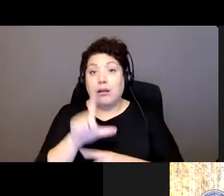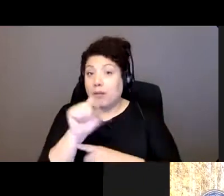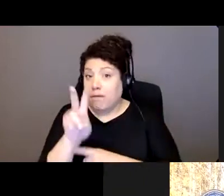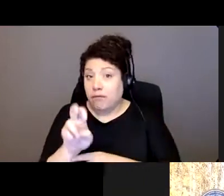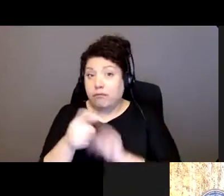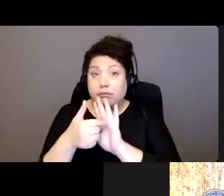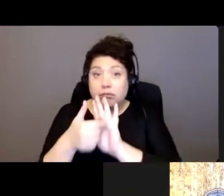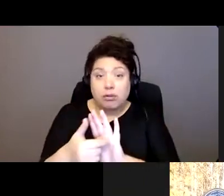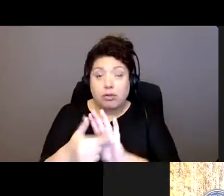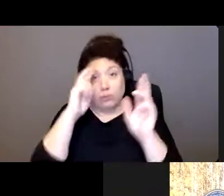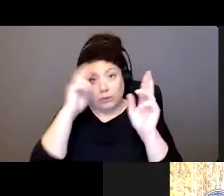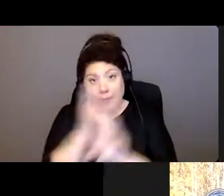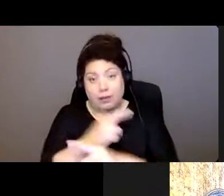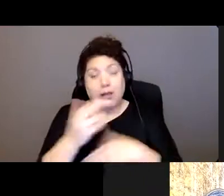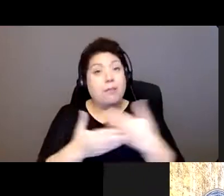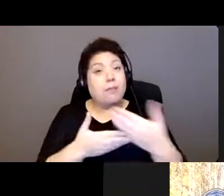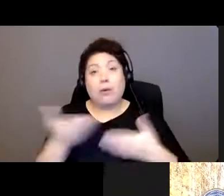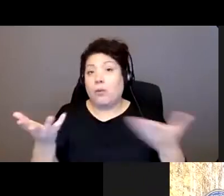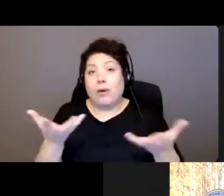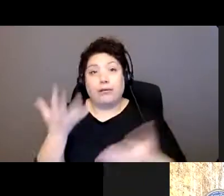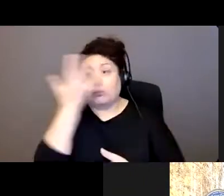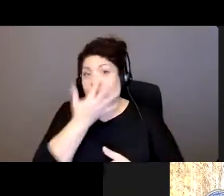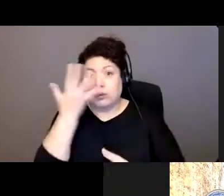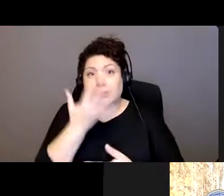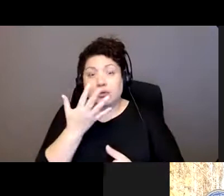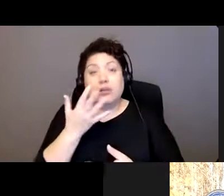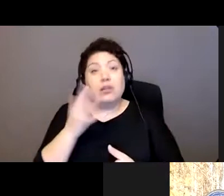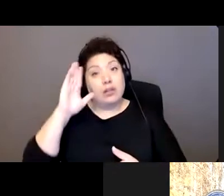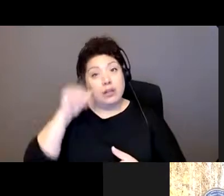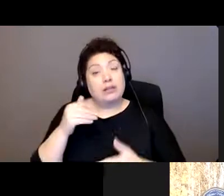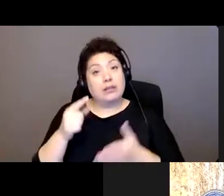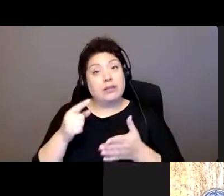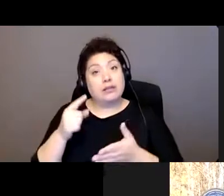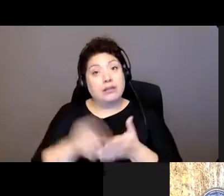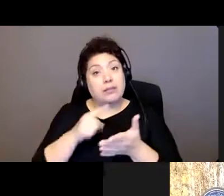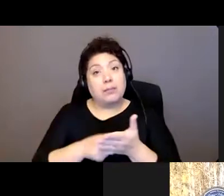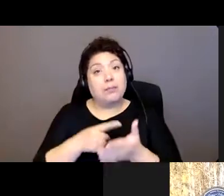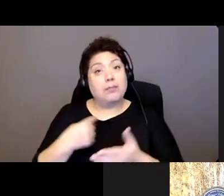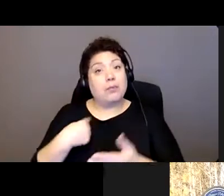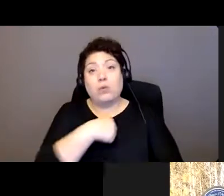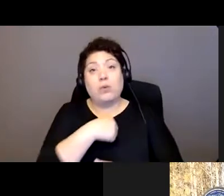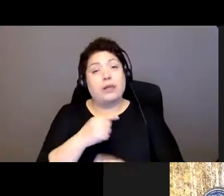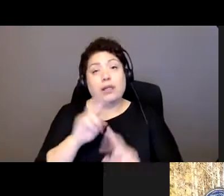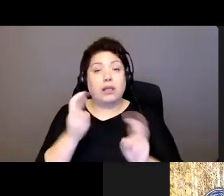Because each and every one of us are sometimes invisible to our own